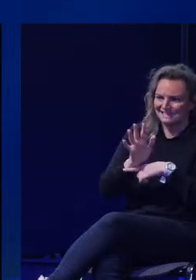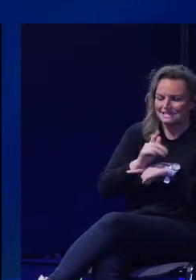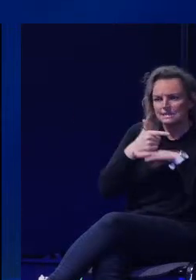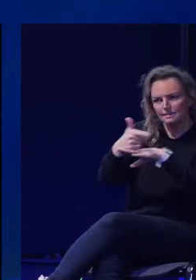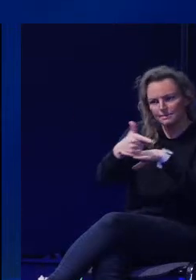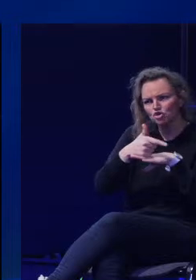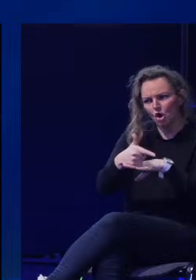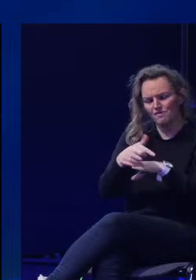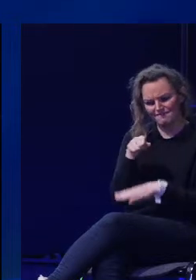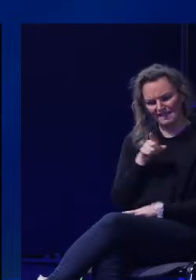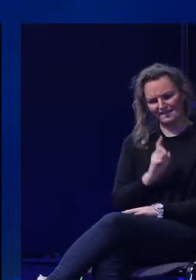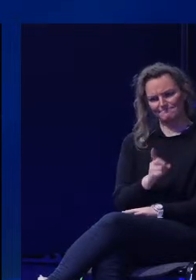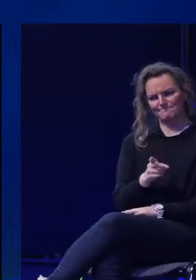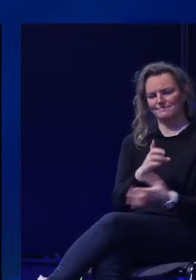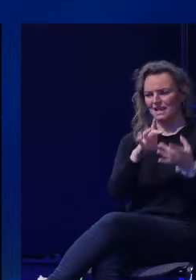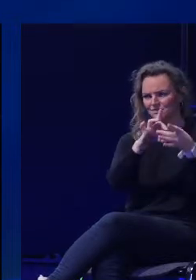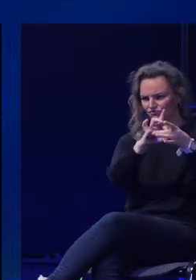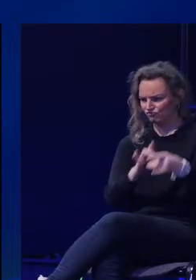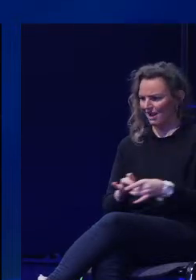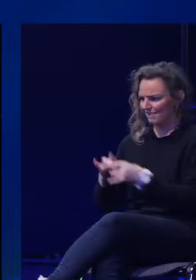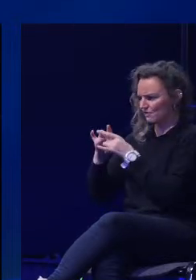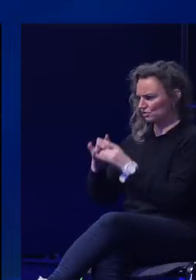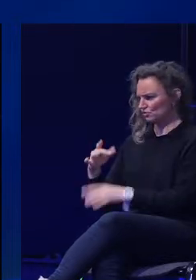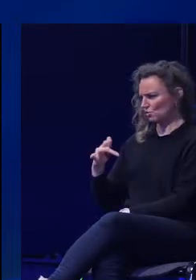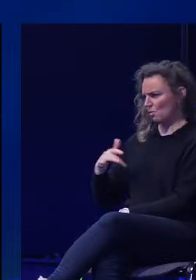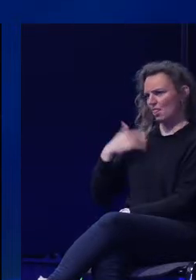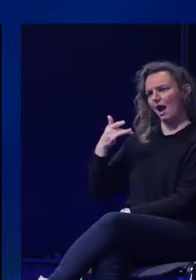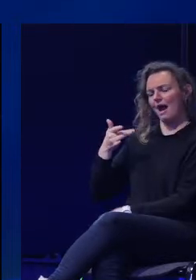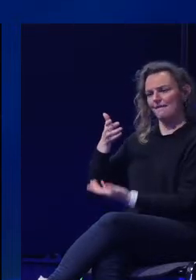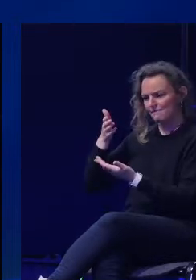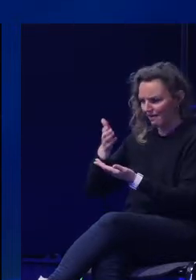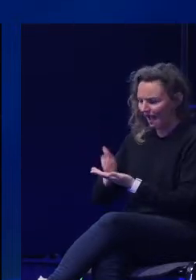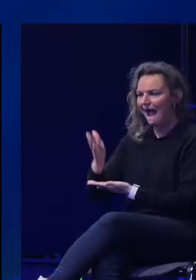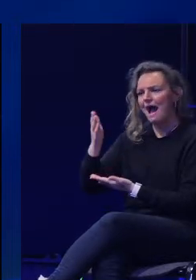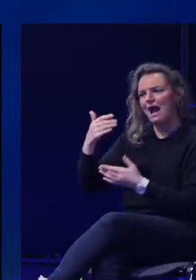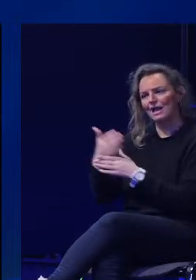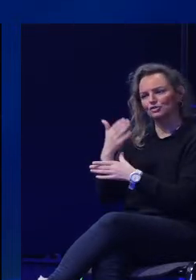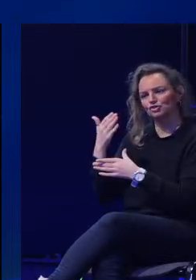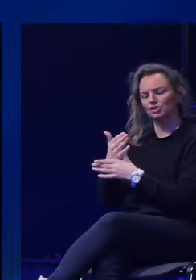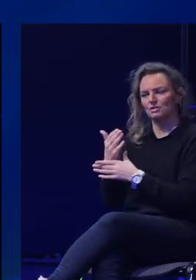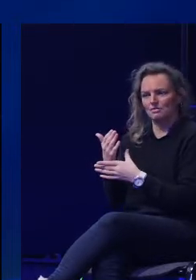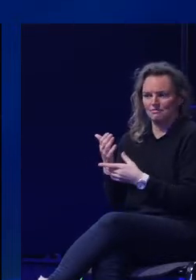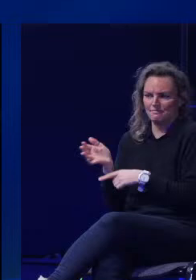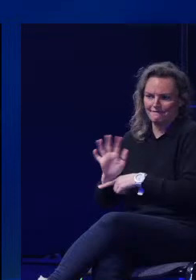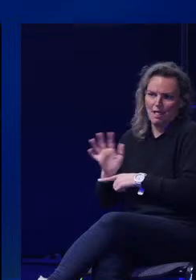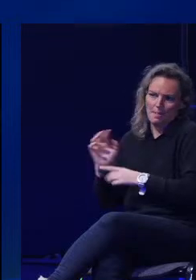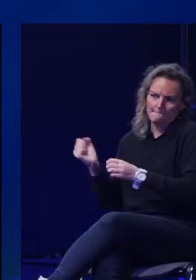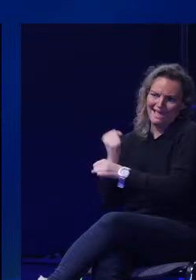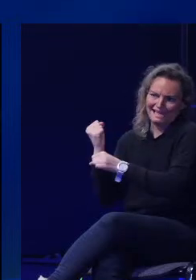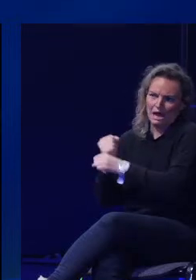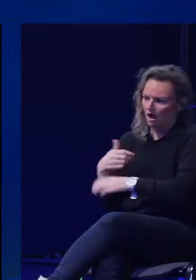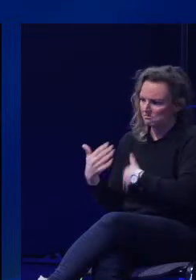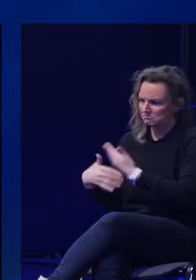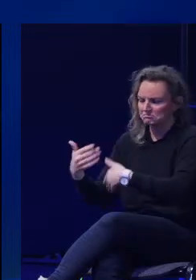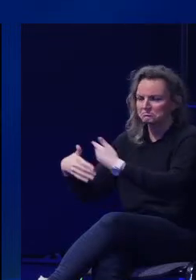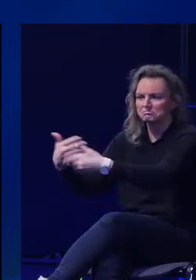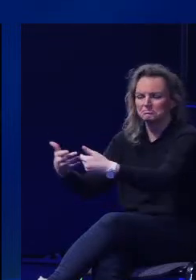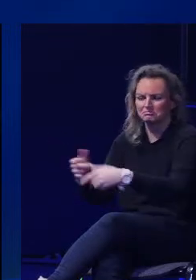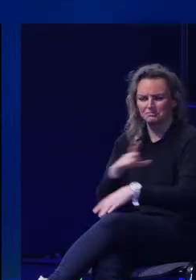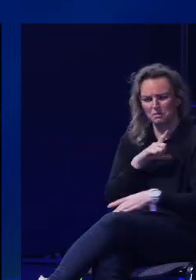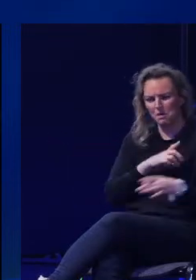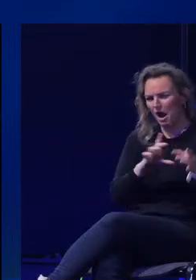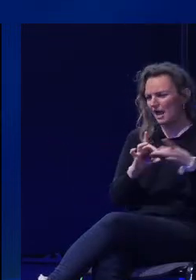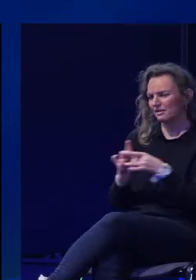relevant to a conventional live-action filmmaker? And I think the answer that we certainly now,